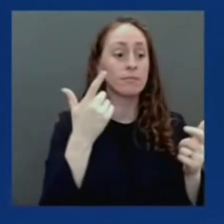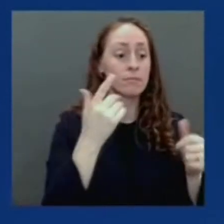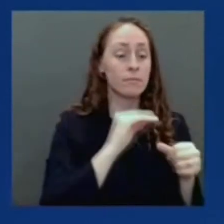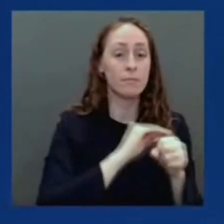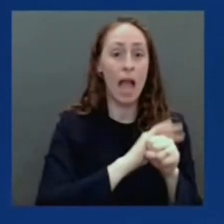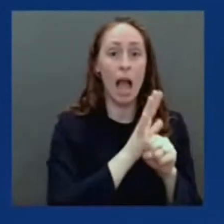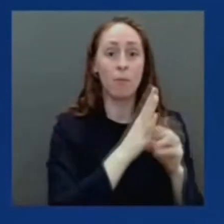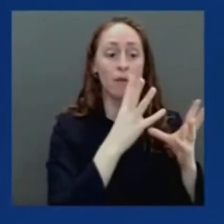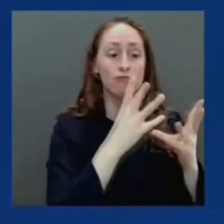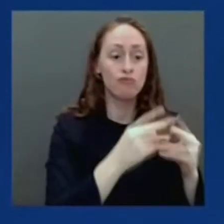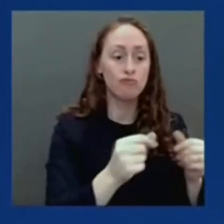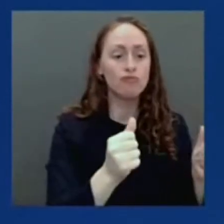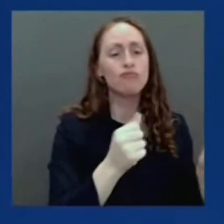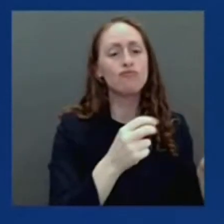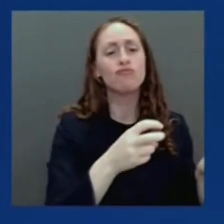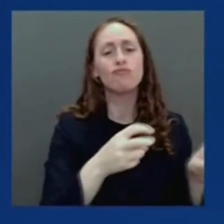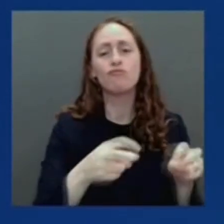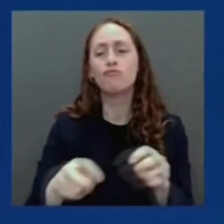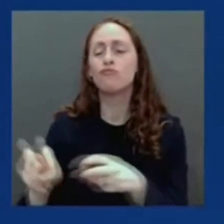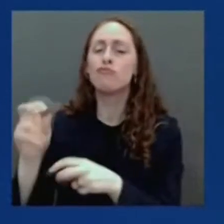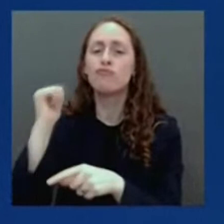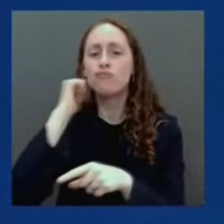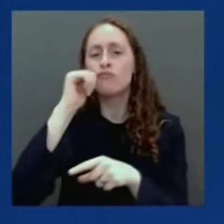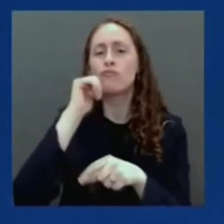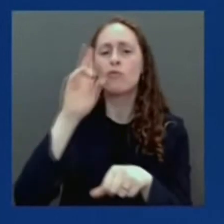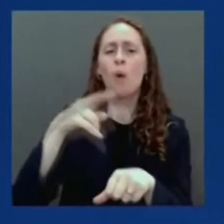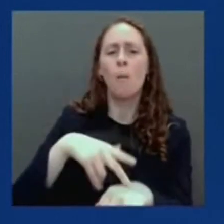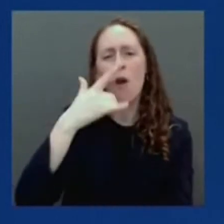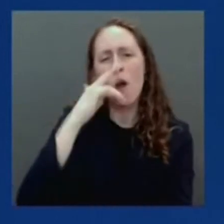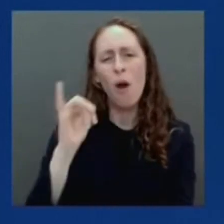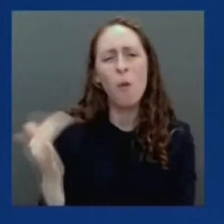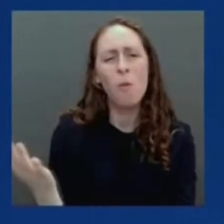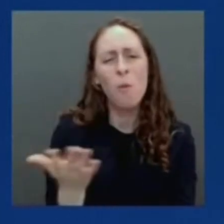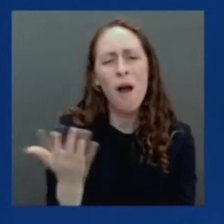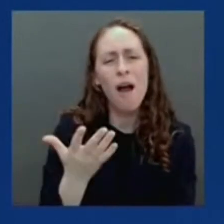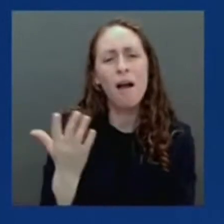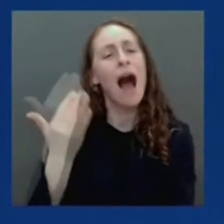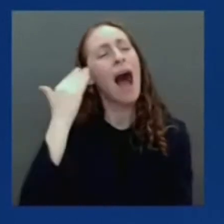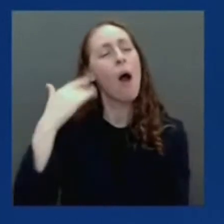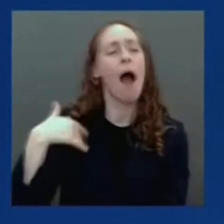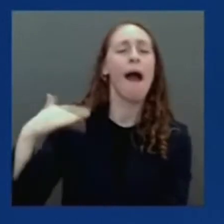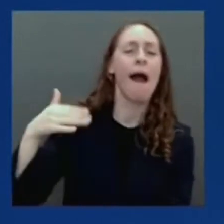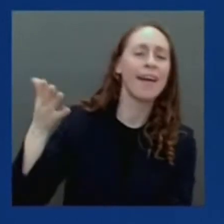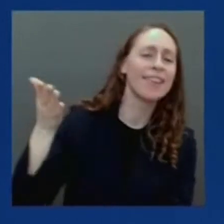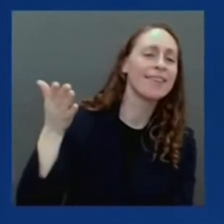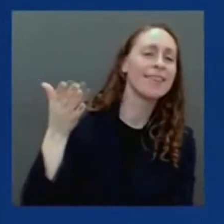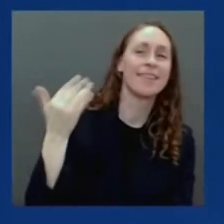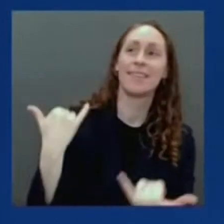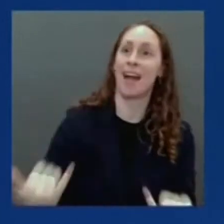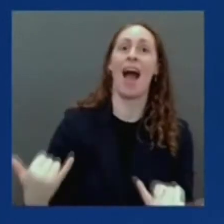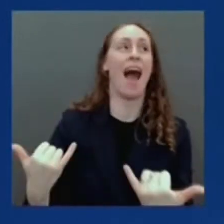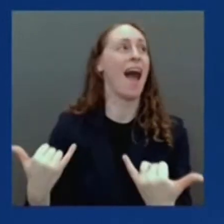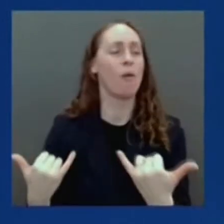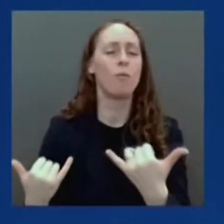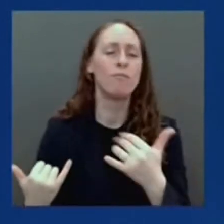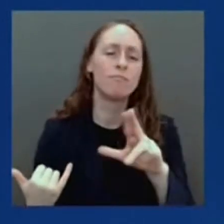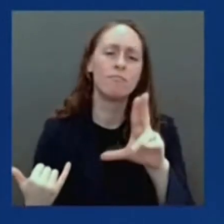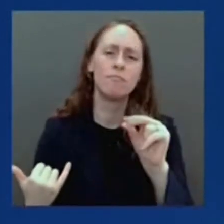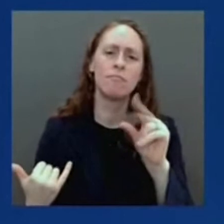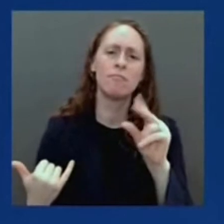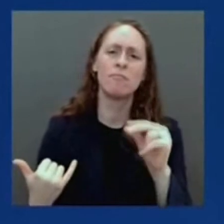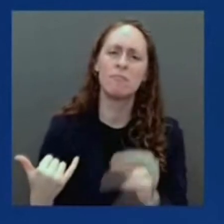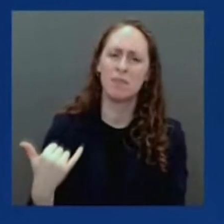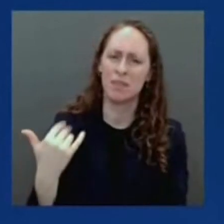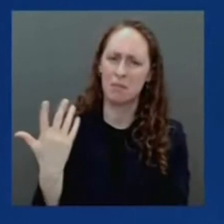I know we're not quite there yet, but my question is, when might we see such guidance? And can you give us any